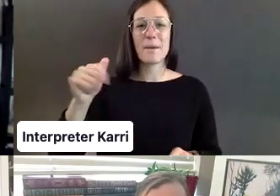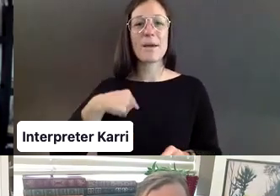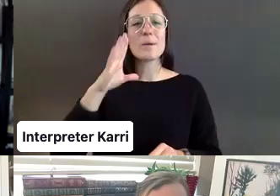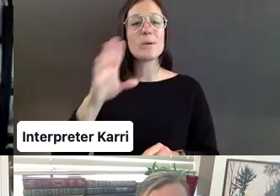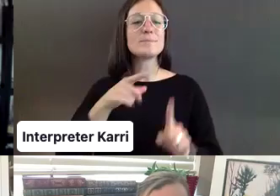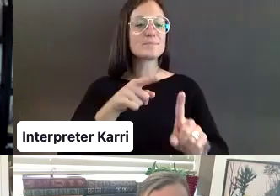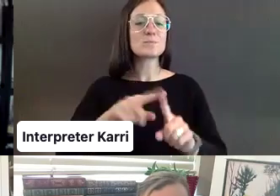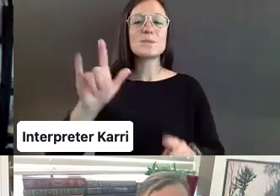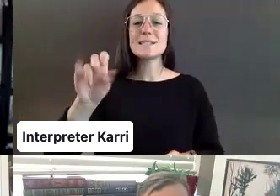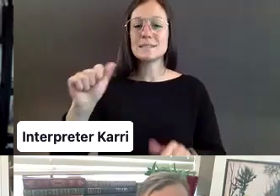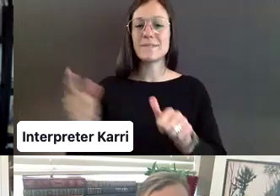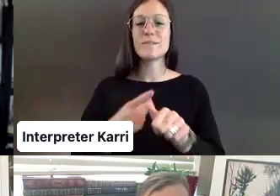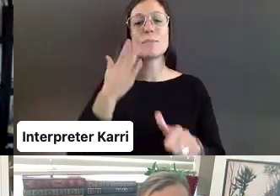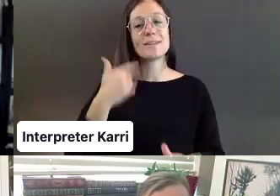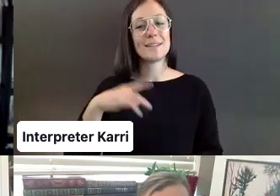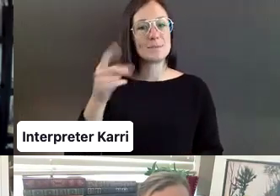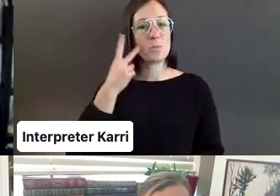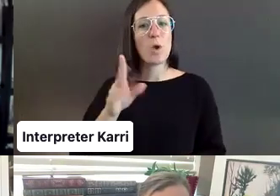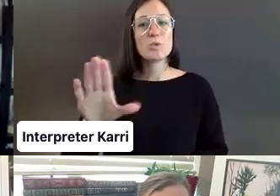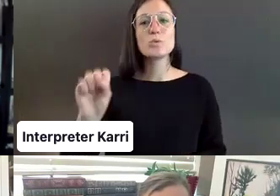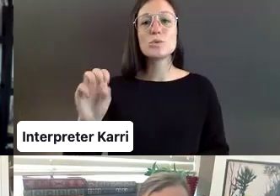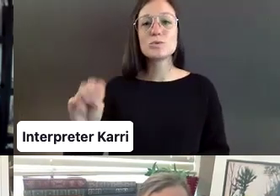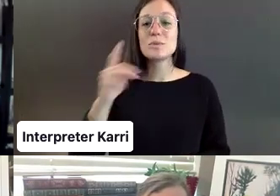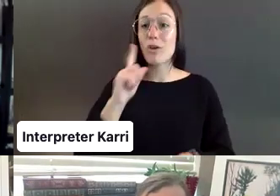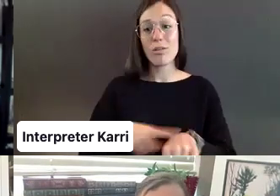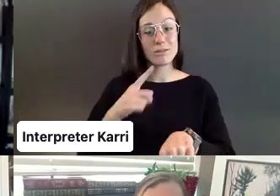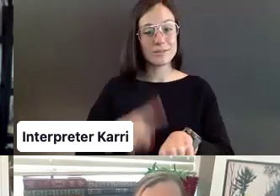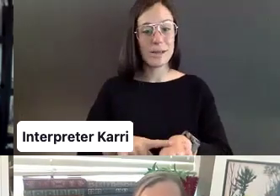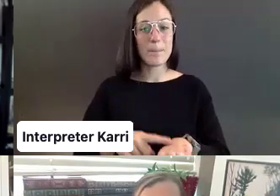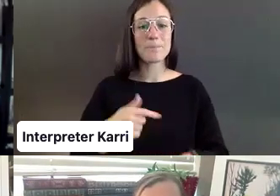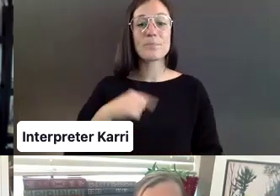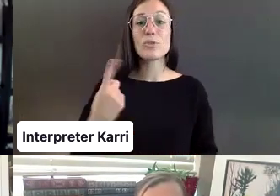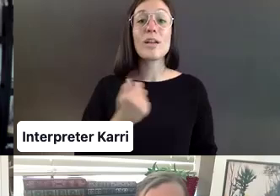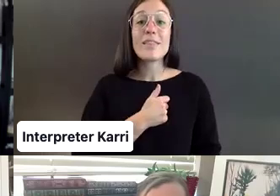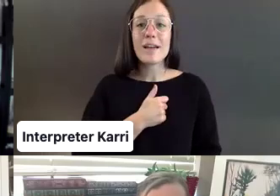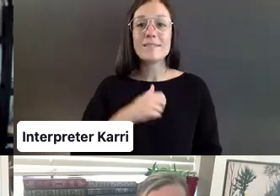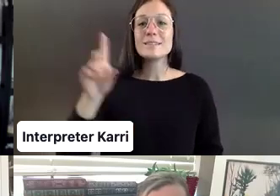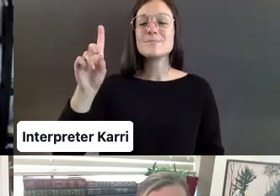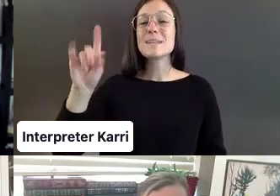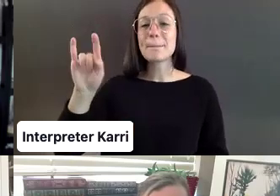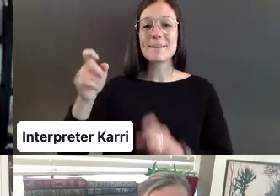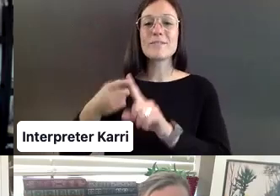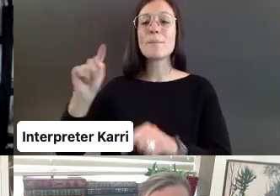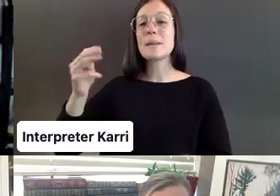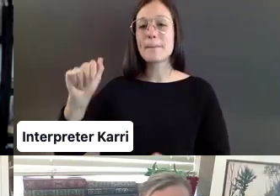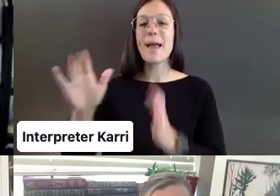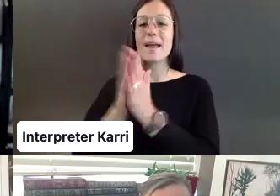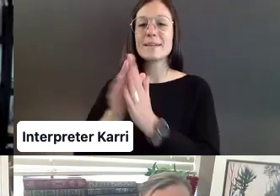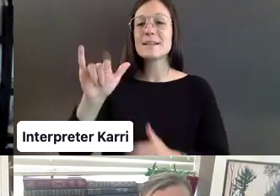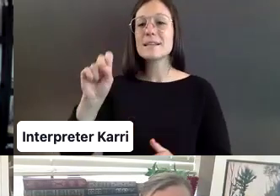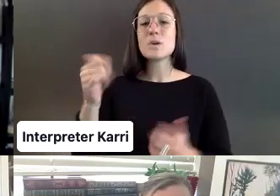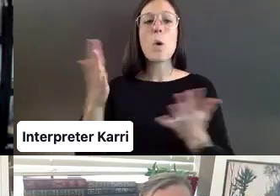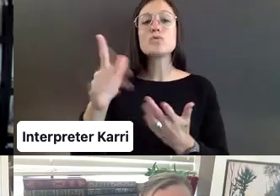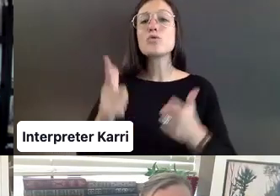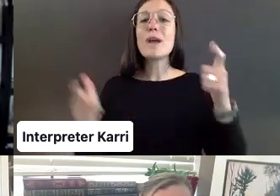because I've watched your social media for a long time. But Debbie from Tampa asks, what is your greatest source of